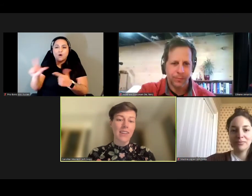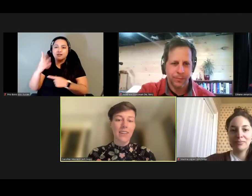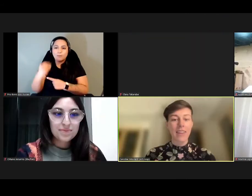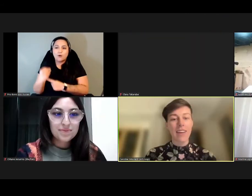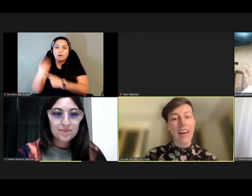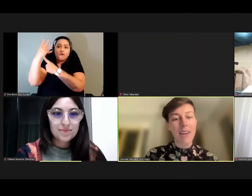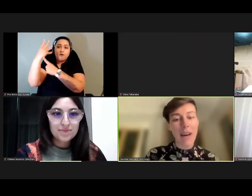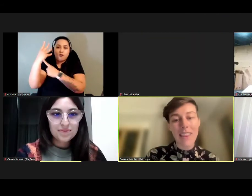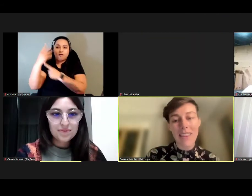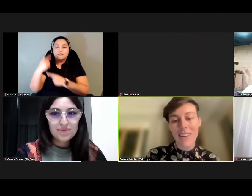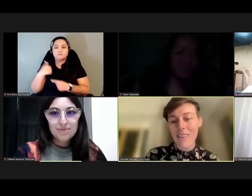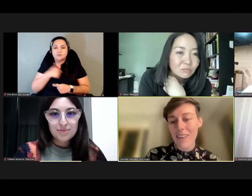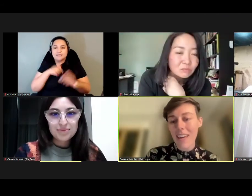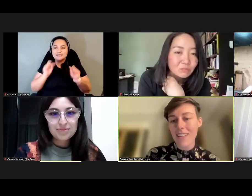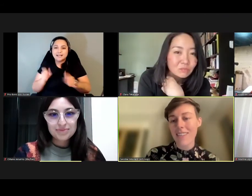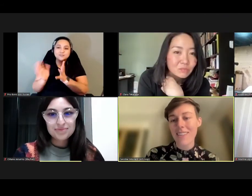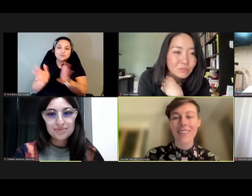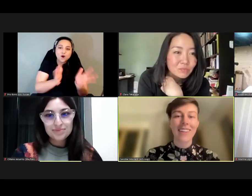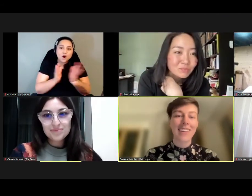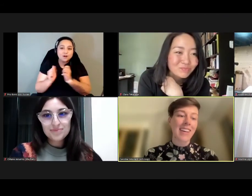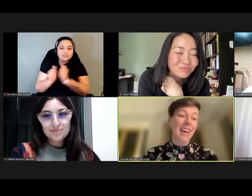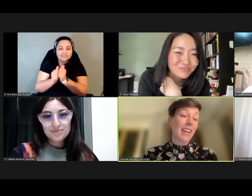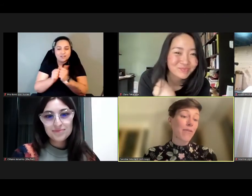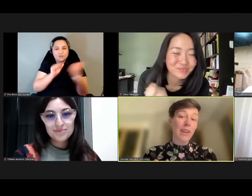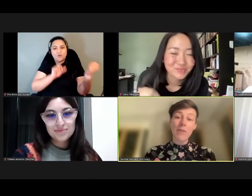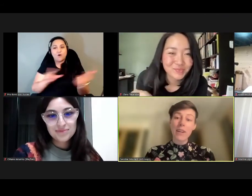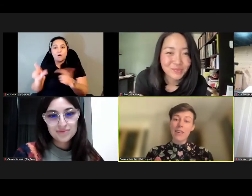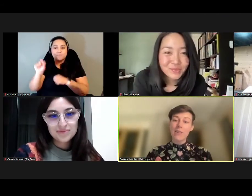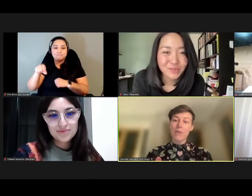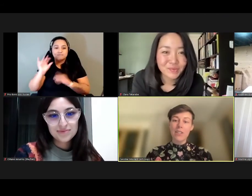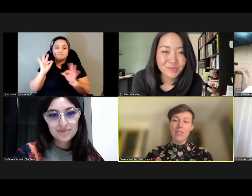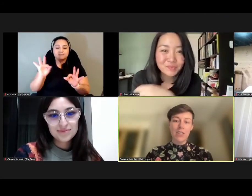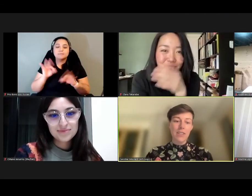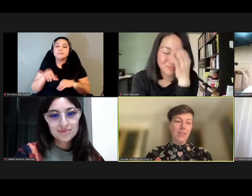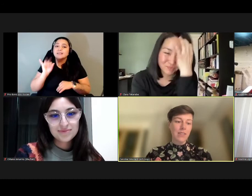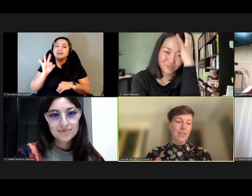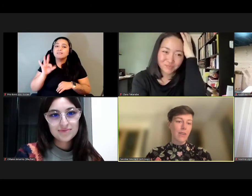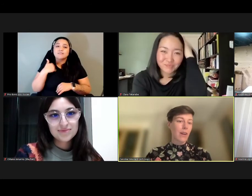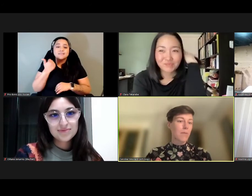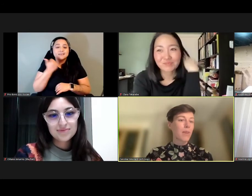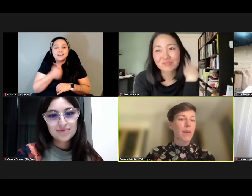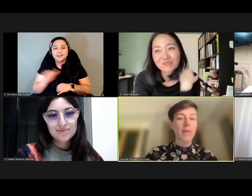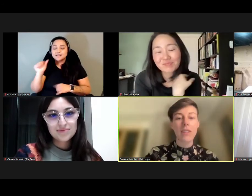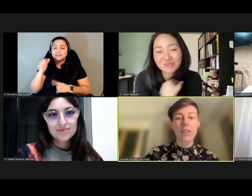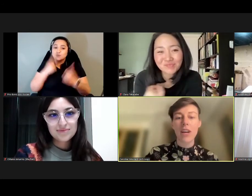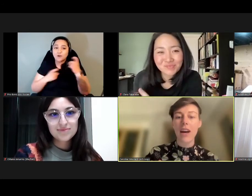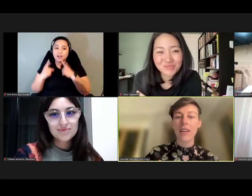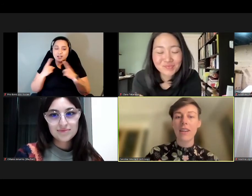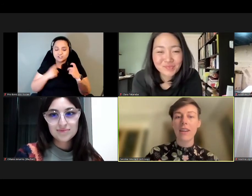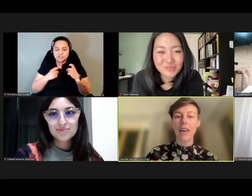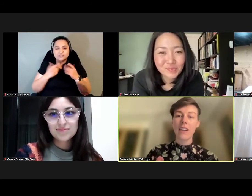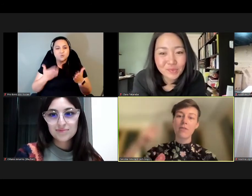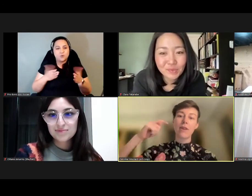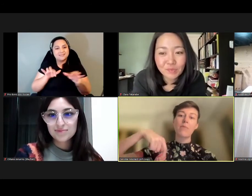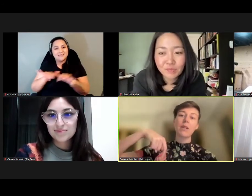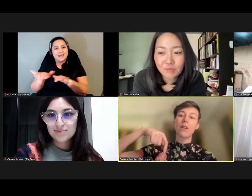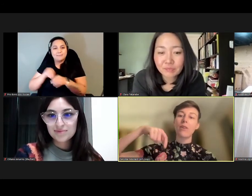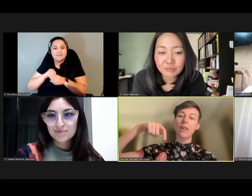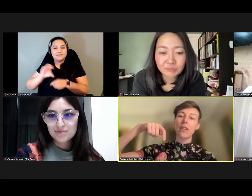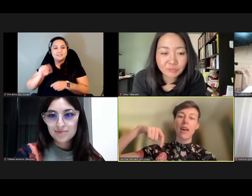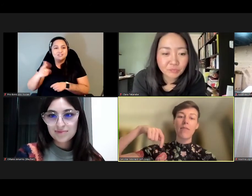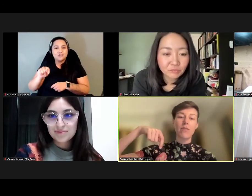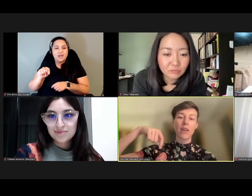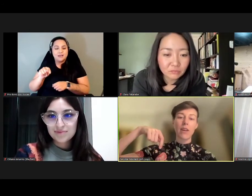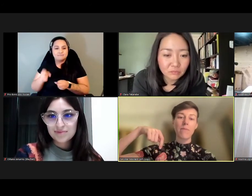together. And Matthew, yes. And if anyone has questions, you can put them in the chat. Again, it's right below